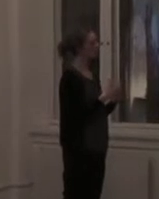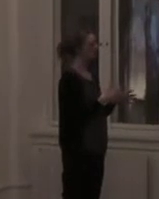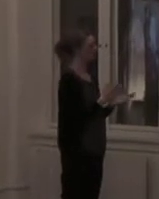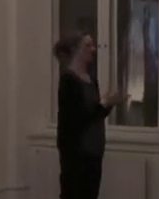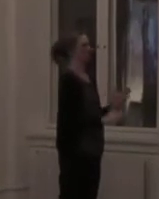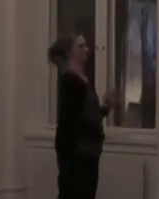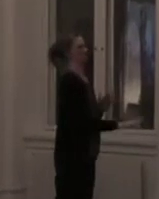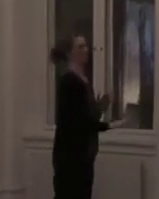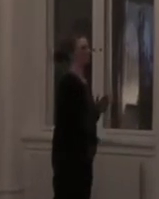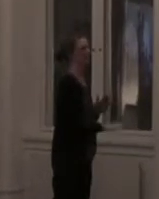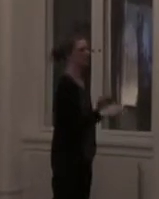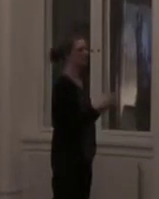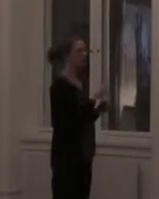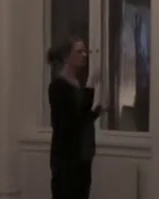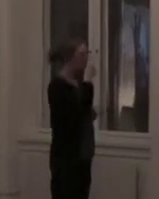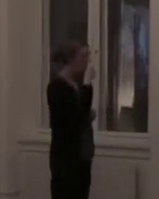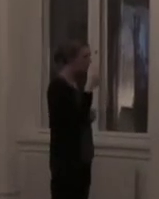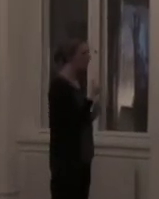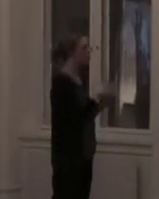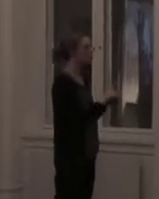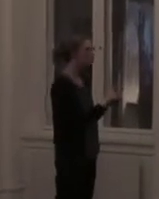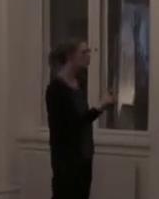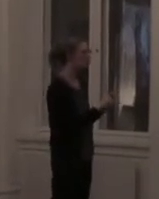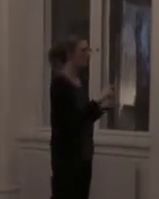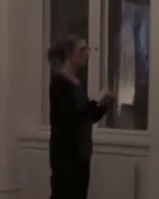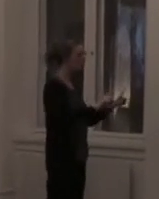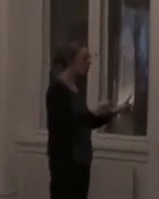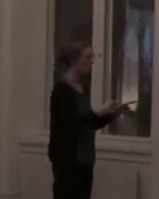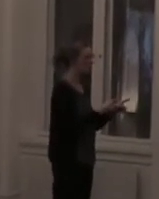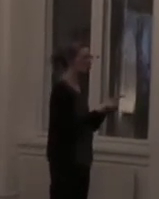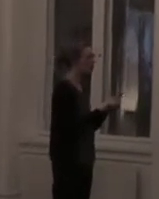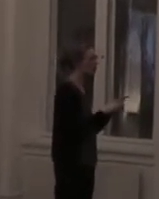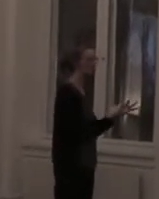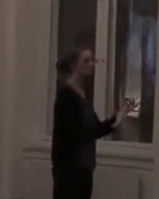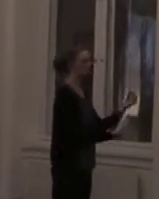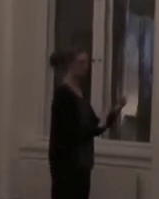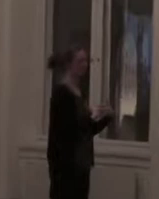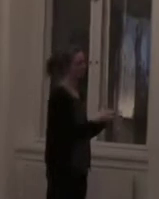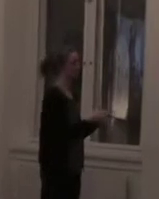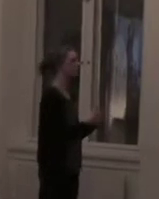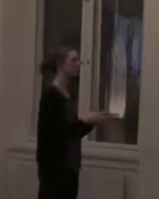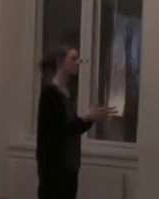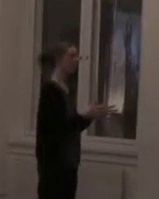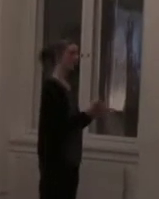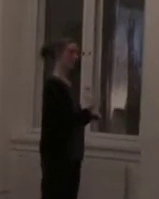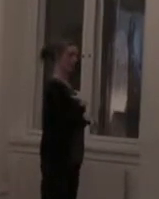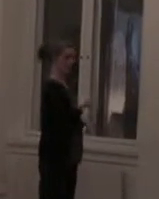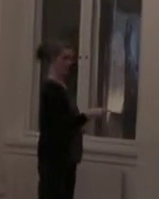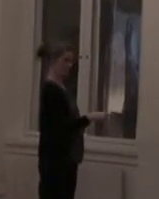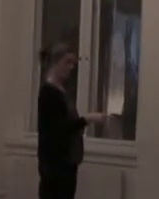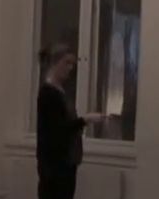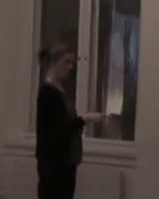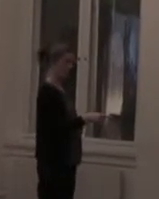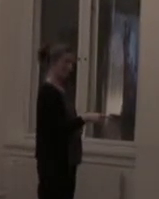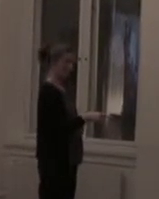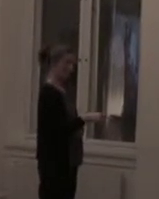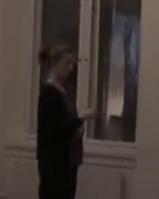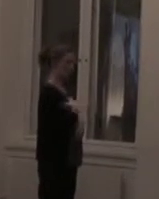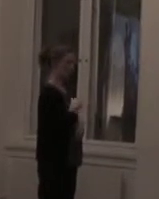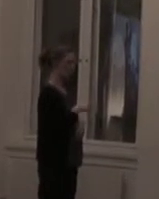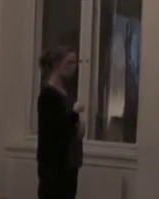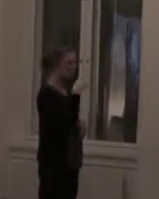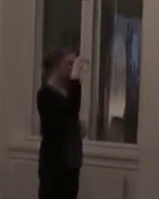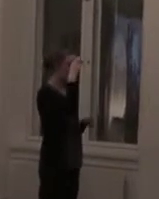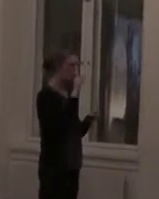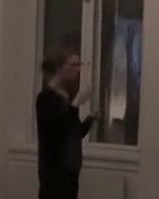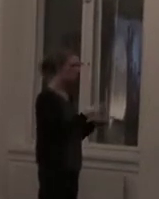very basic, like what sexuality means, what queer means, and etc. And then one of the ladies, who was, I think